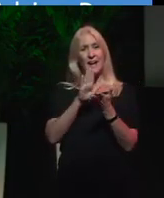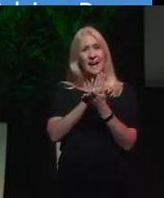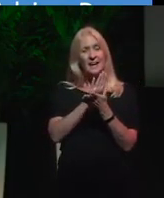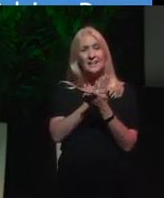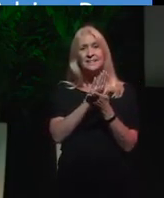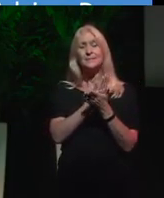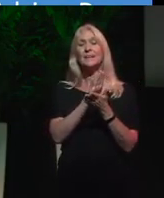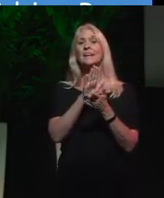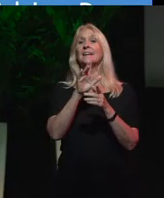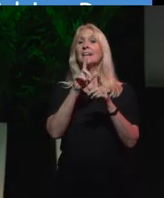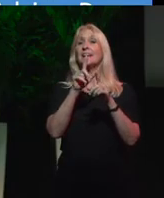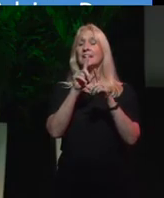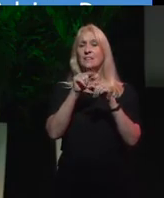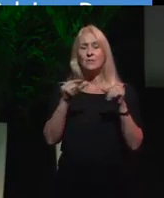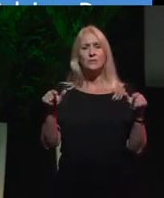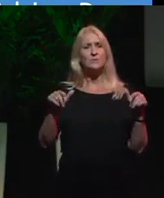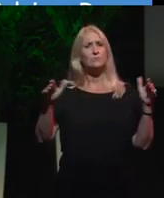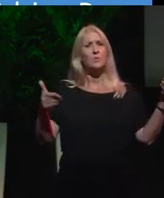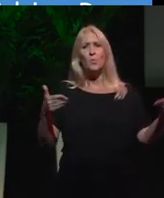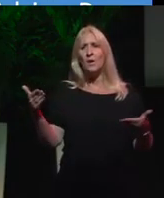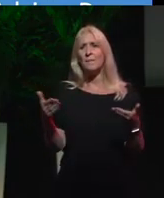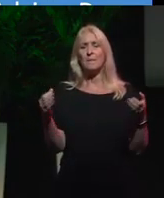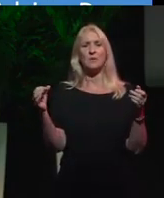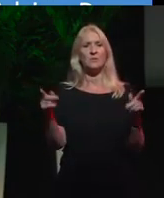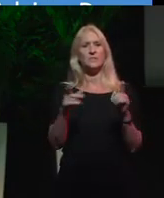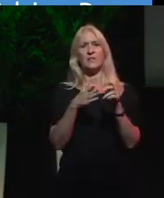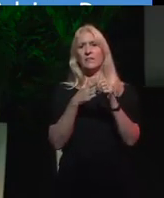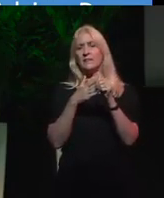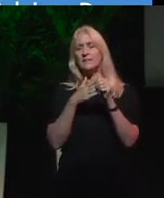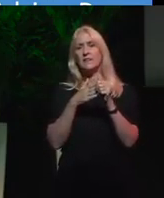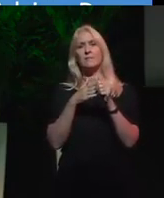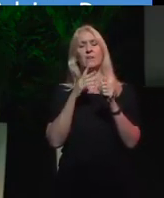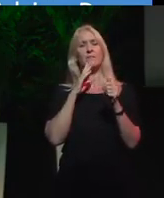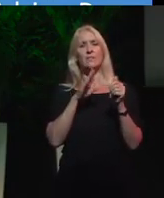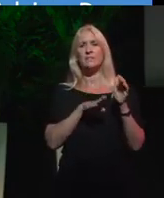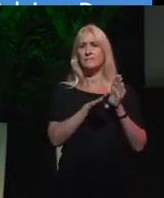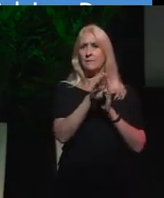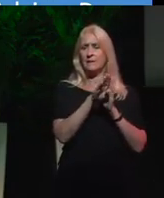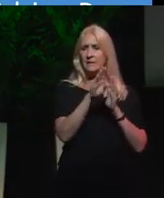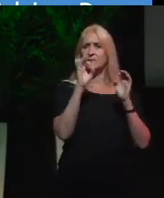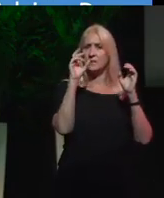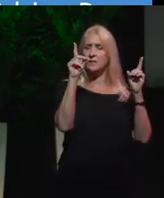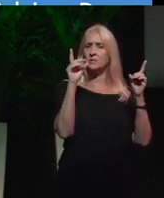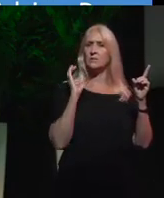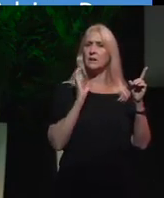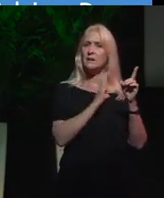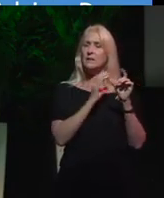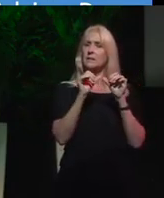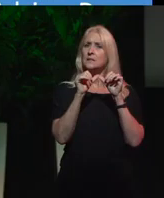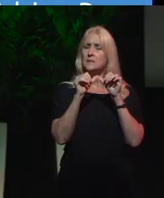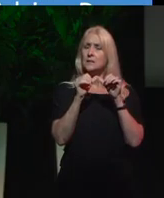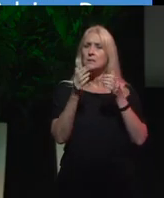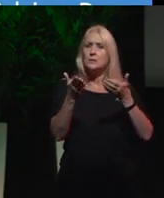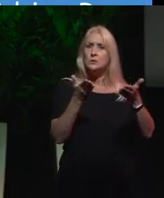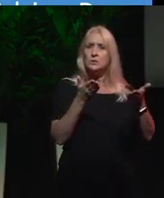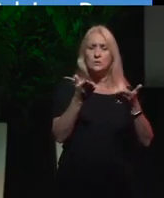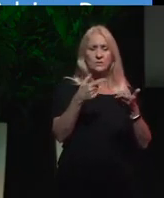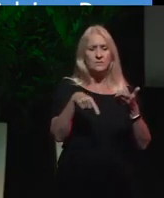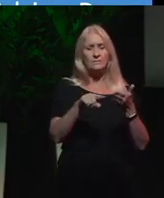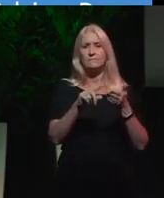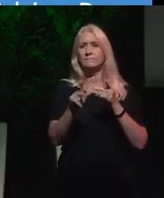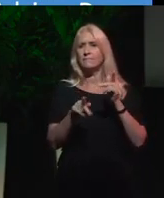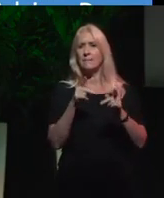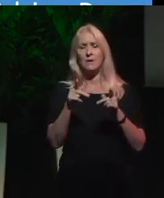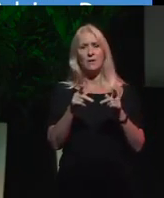we welcome opportunities through the leadership of the Developmental Education Council to continue serving those who are